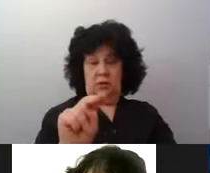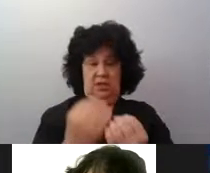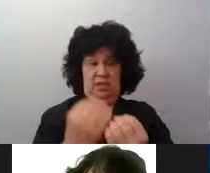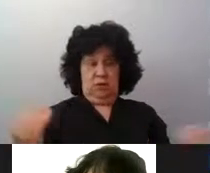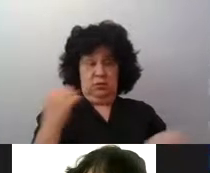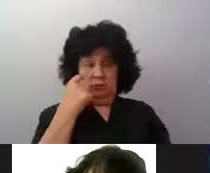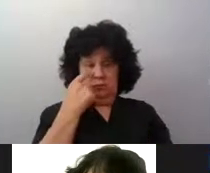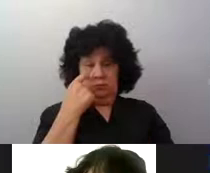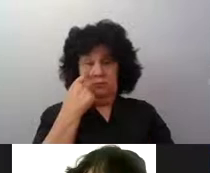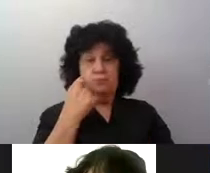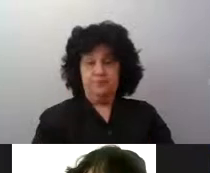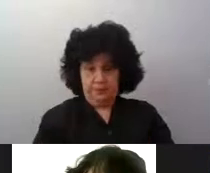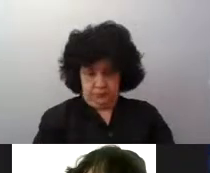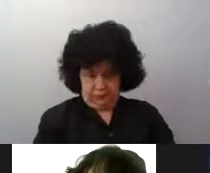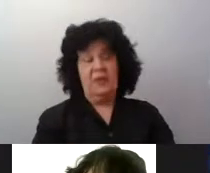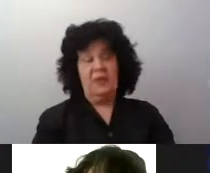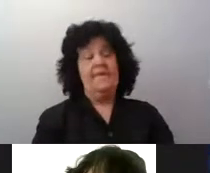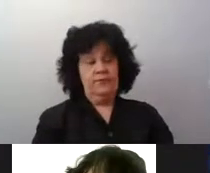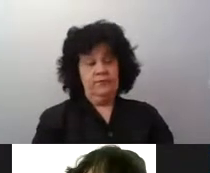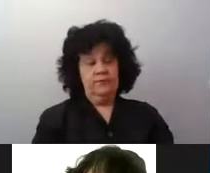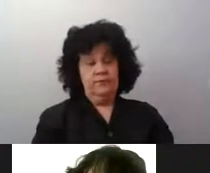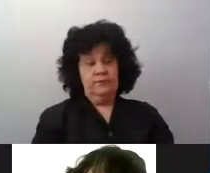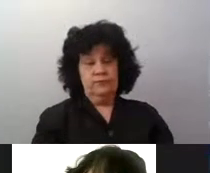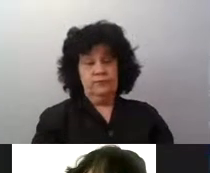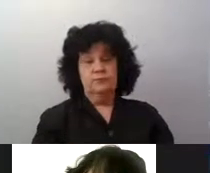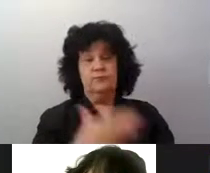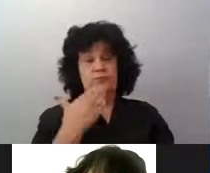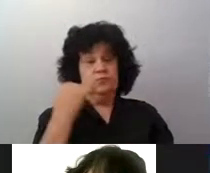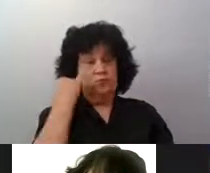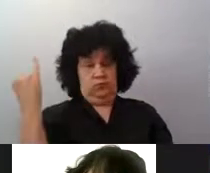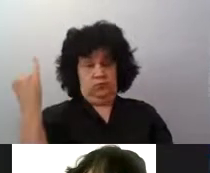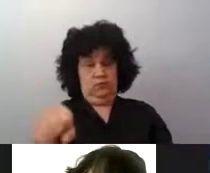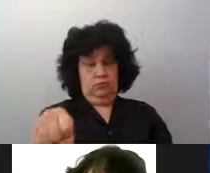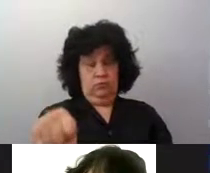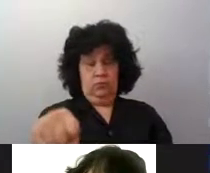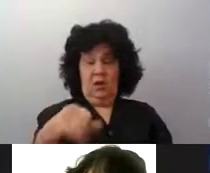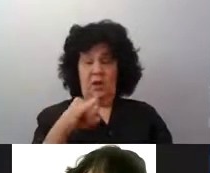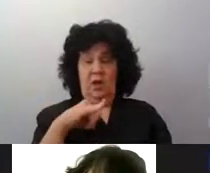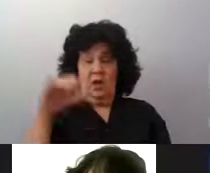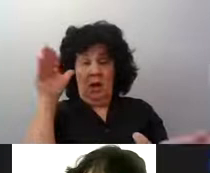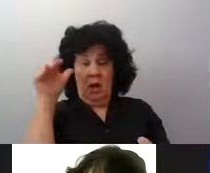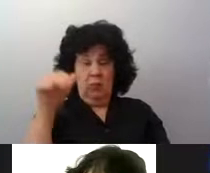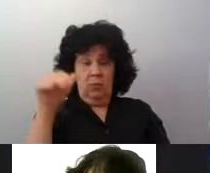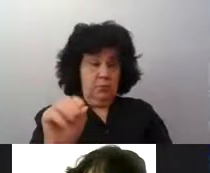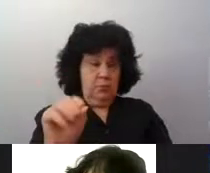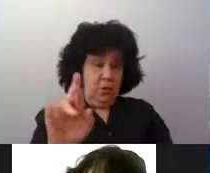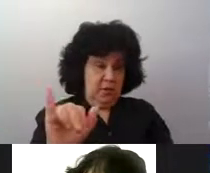the question. These are great ideas. I hope Boris and Troy that we have, that I haven't gone too